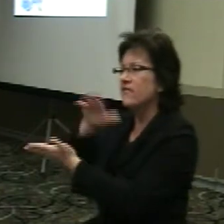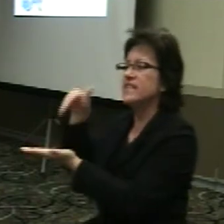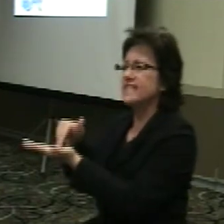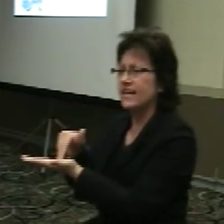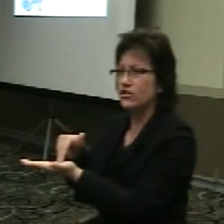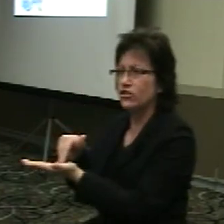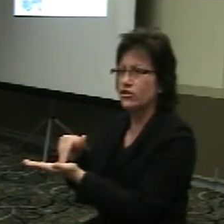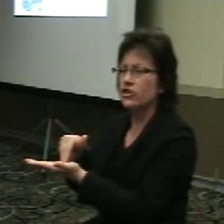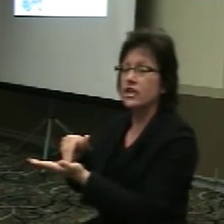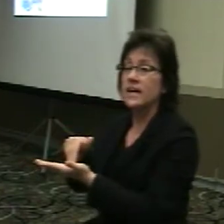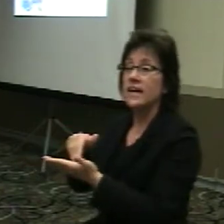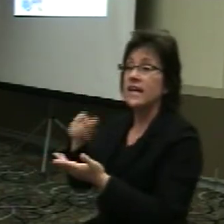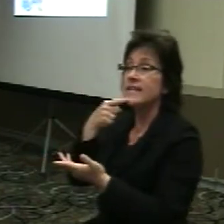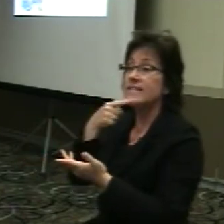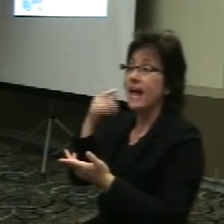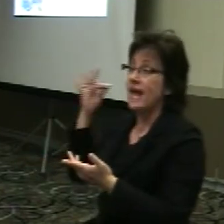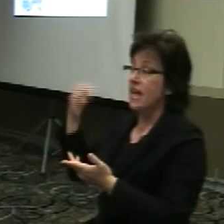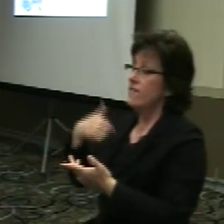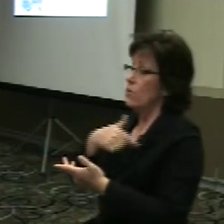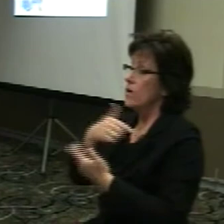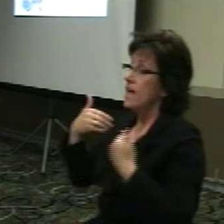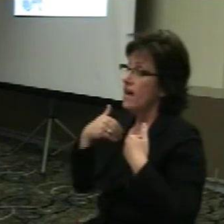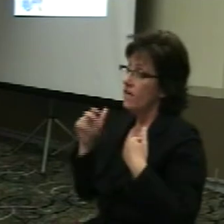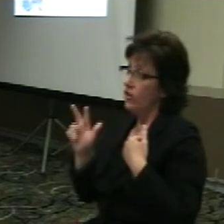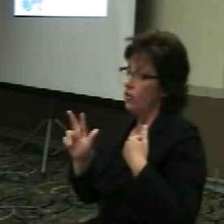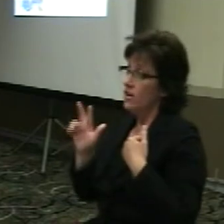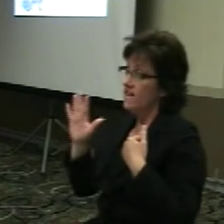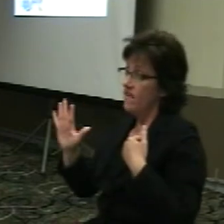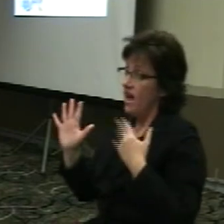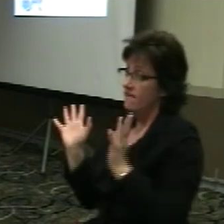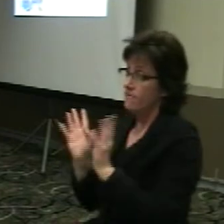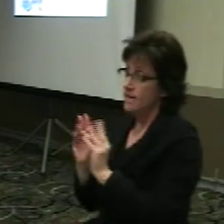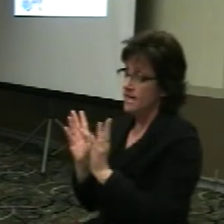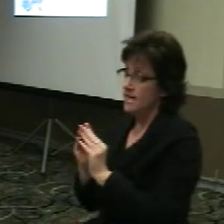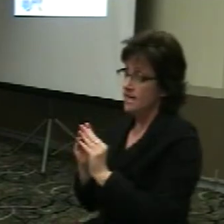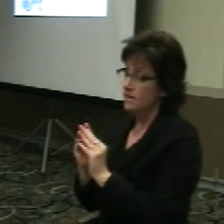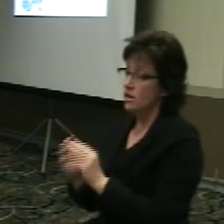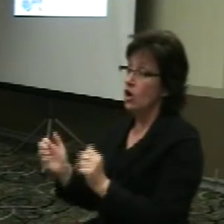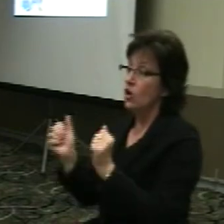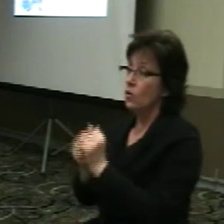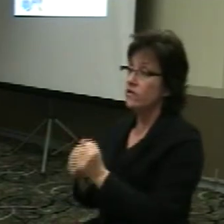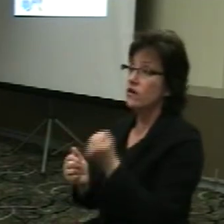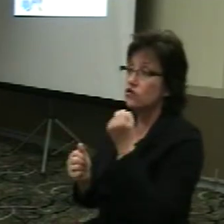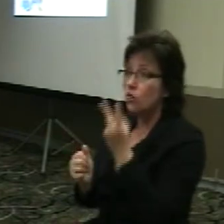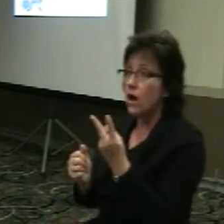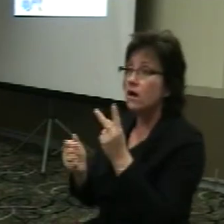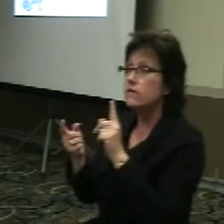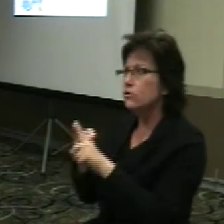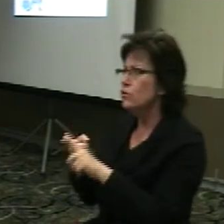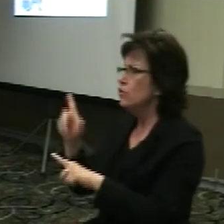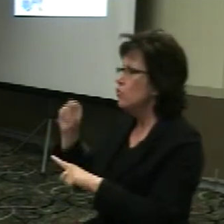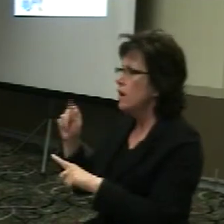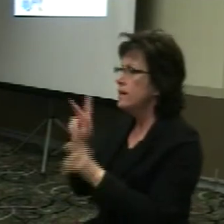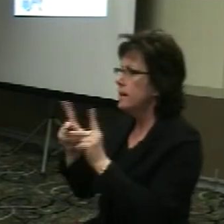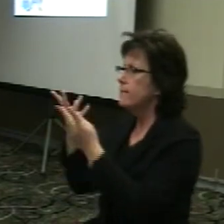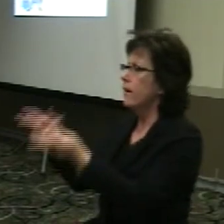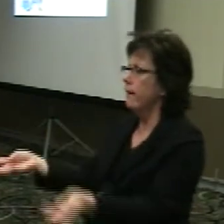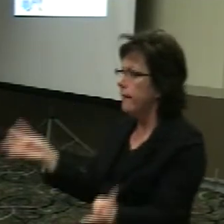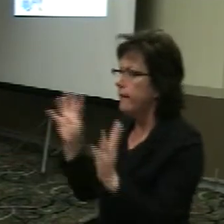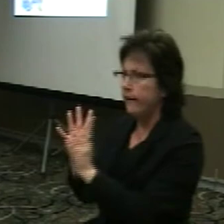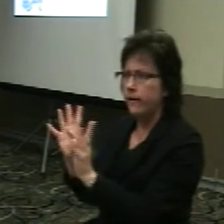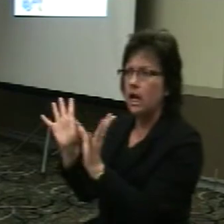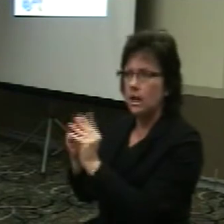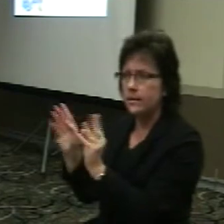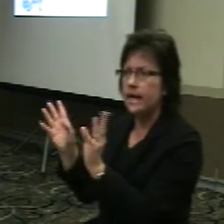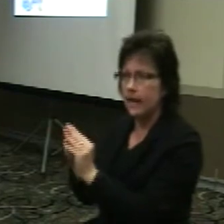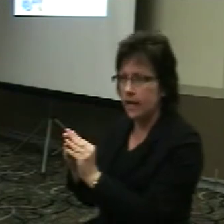Because what they're saying is that if we had 35 meetings with 12 to 20 people in a meeting, and